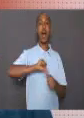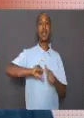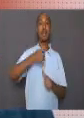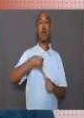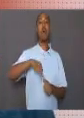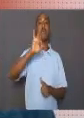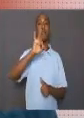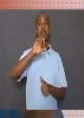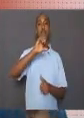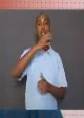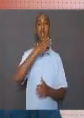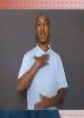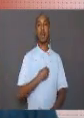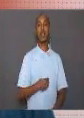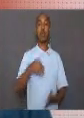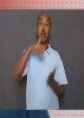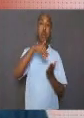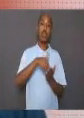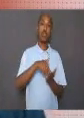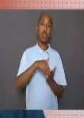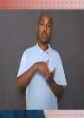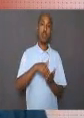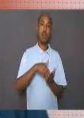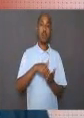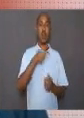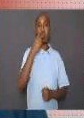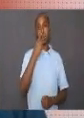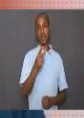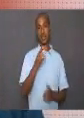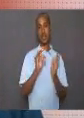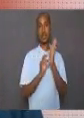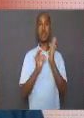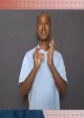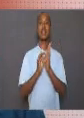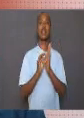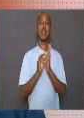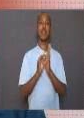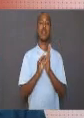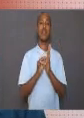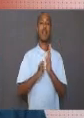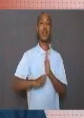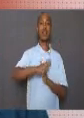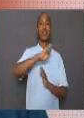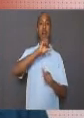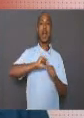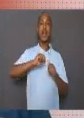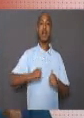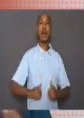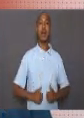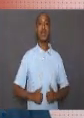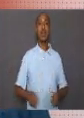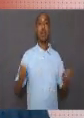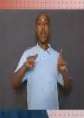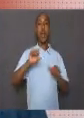element. It also represents the number of electrons an atom has when the atom